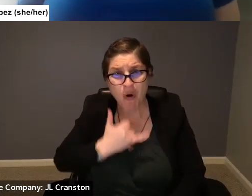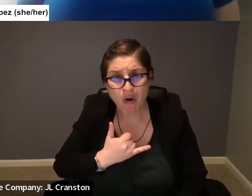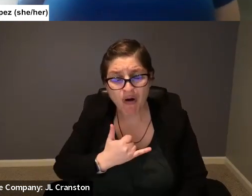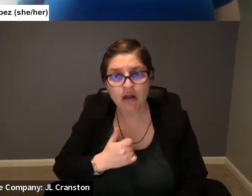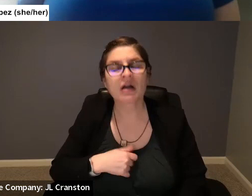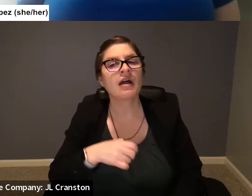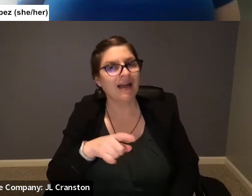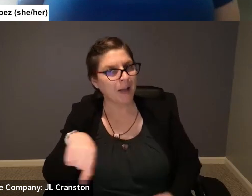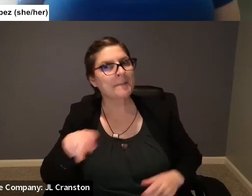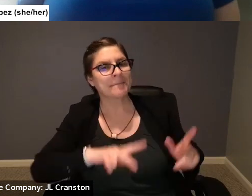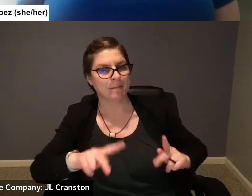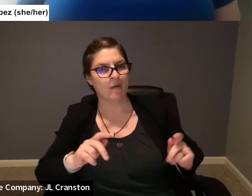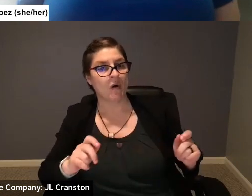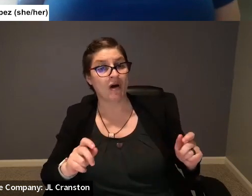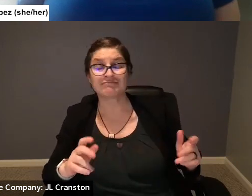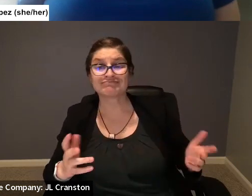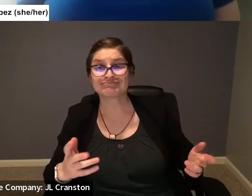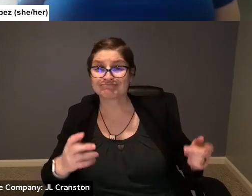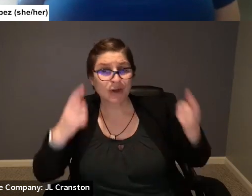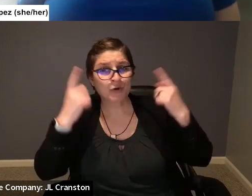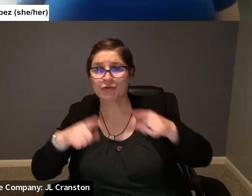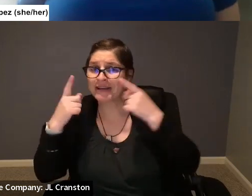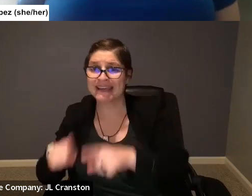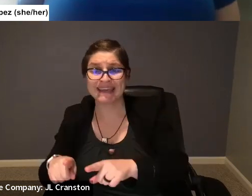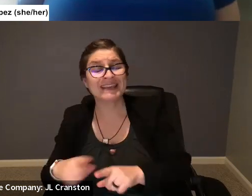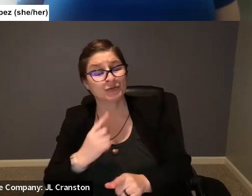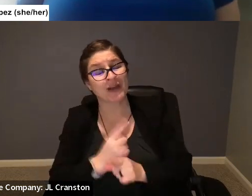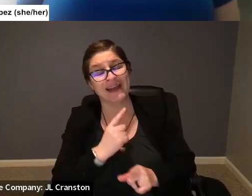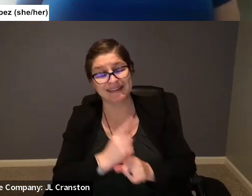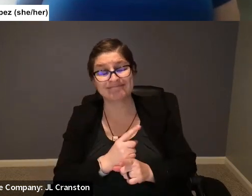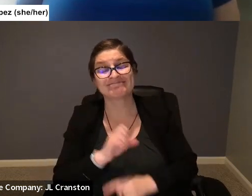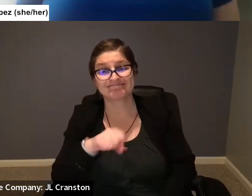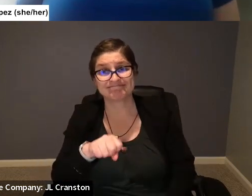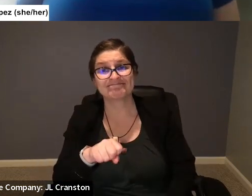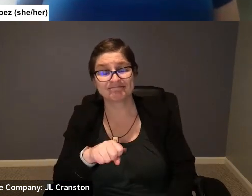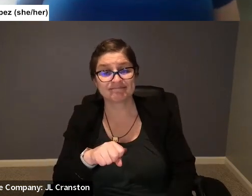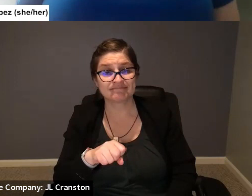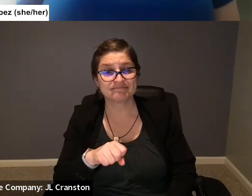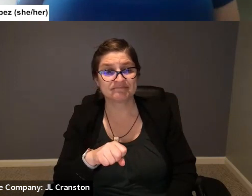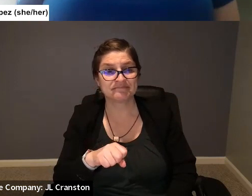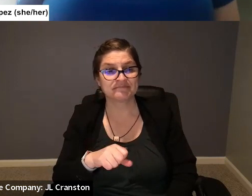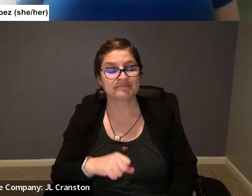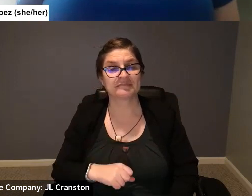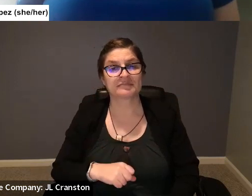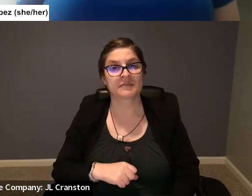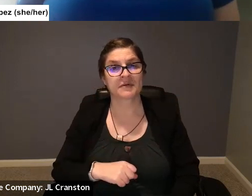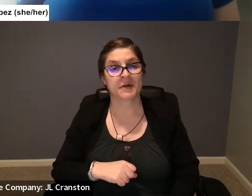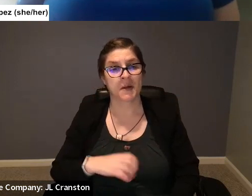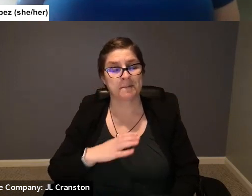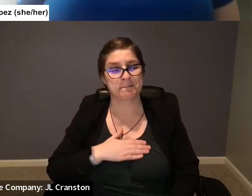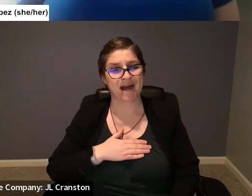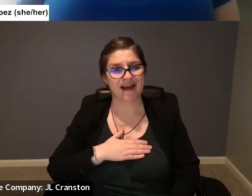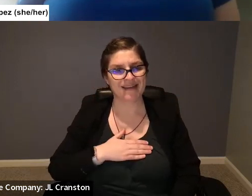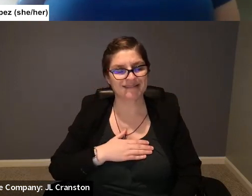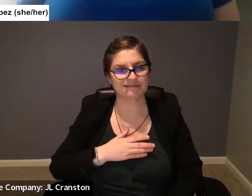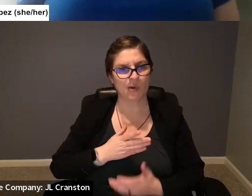it as well. And they all said, no, you're not wrong. You know, you're on the right track. You know, you, in my privilege at a trade, I